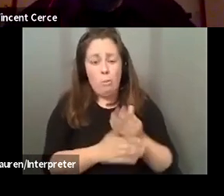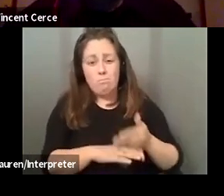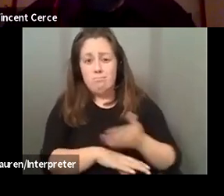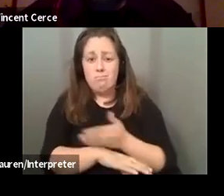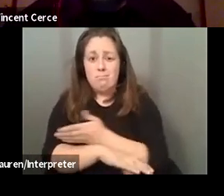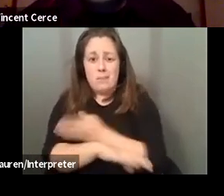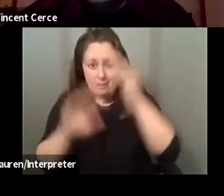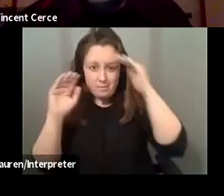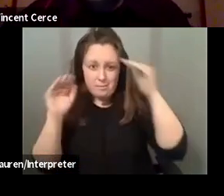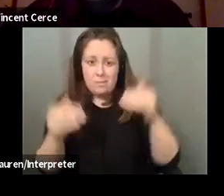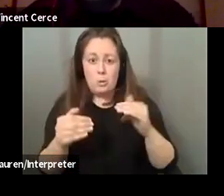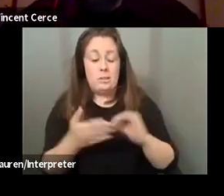is first and foremost.